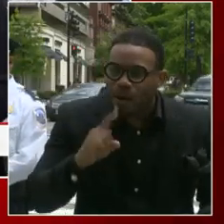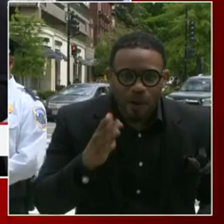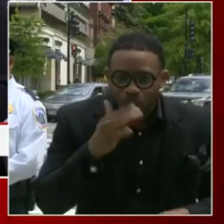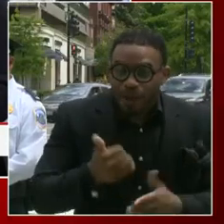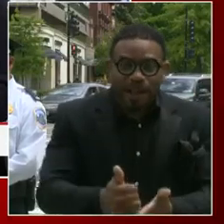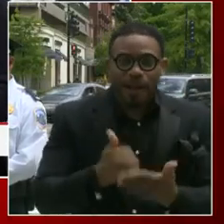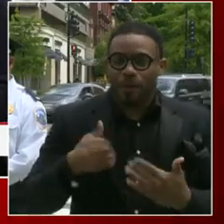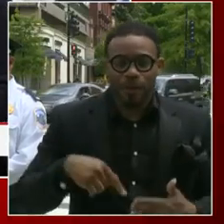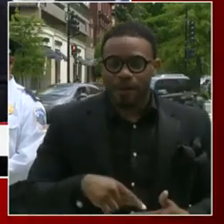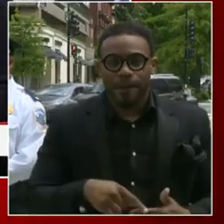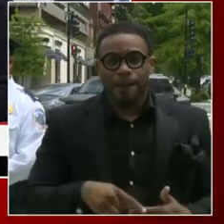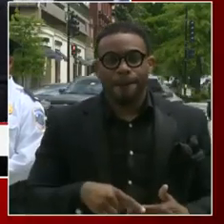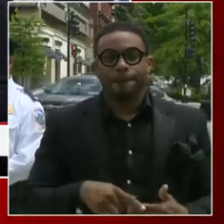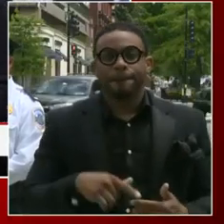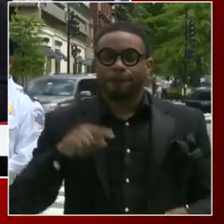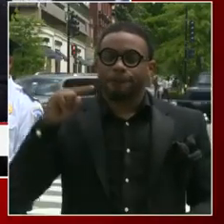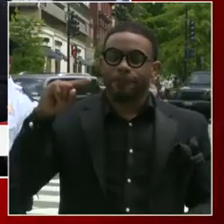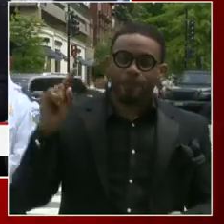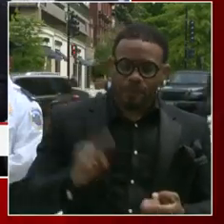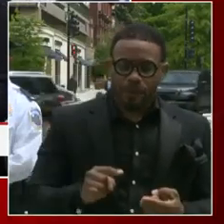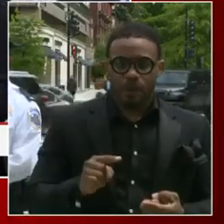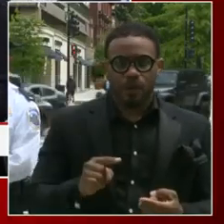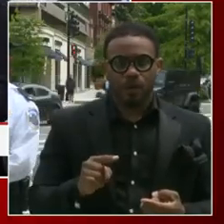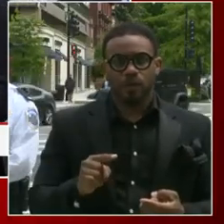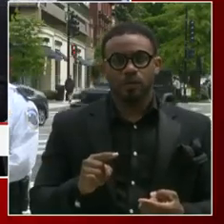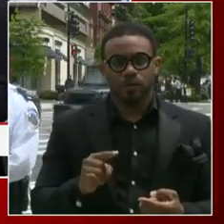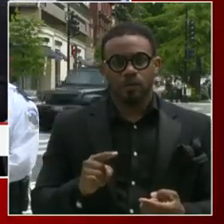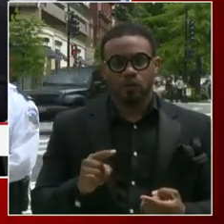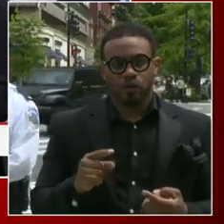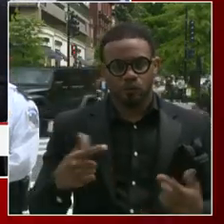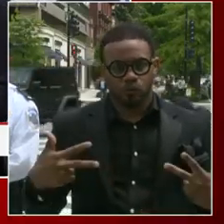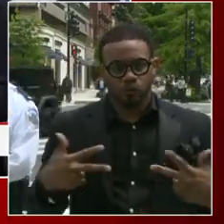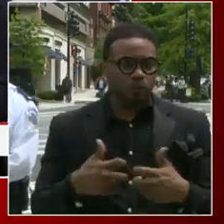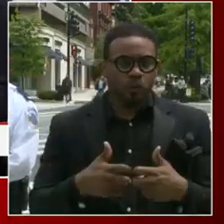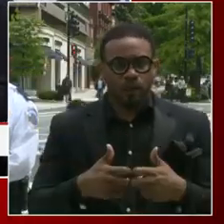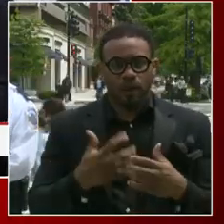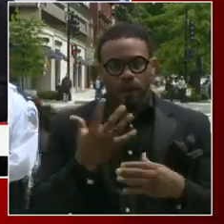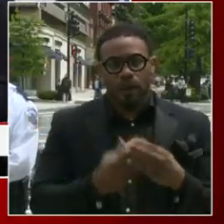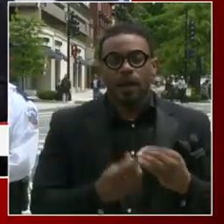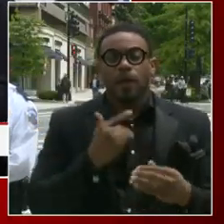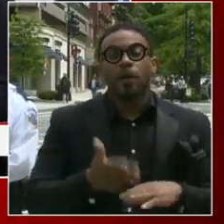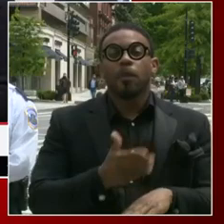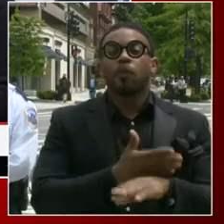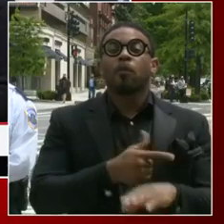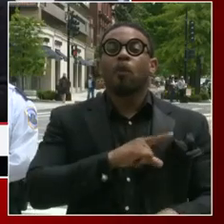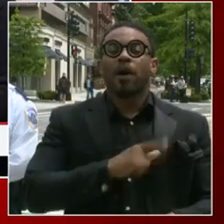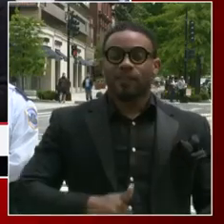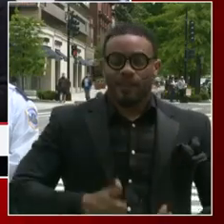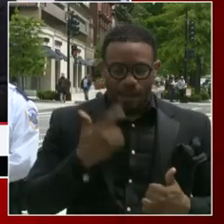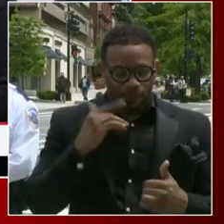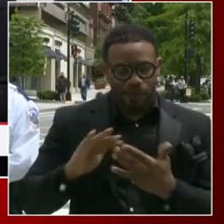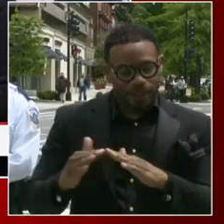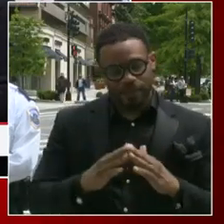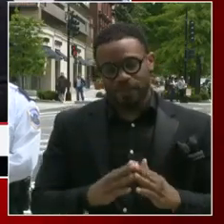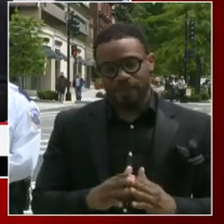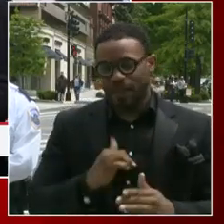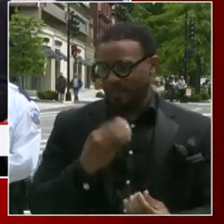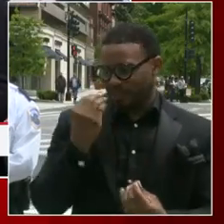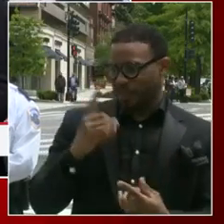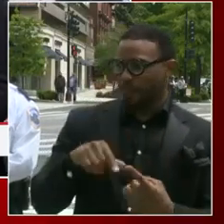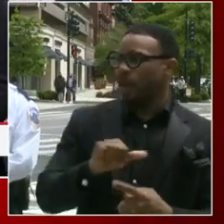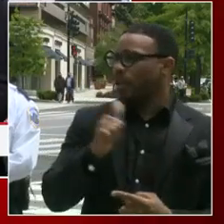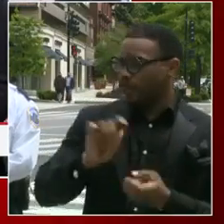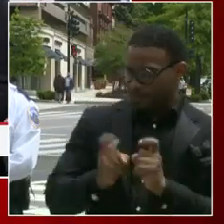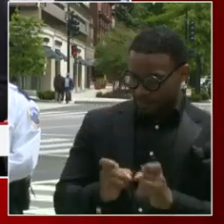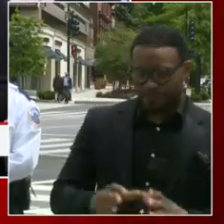going to help us reduce traffic fatalities, they're going to improve the quality of life in our neighborhoods. Now, let me tell you about